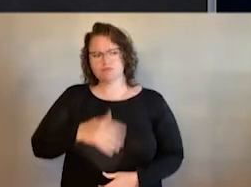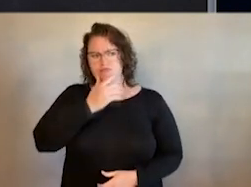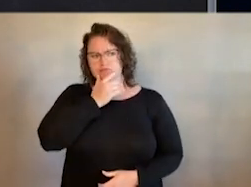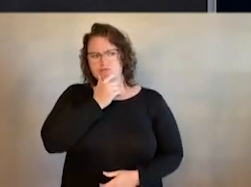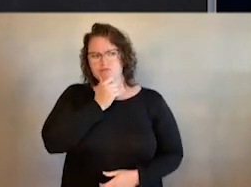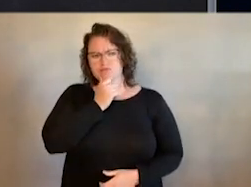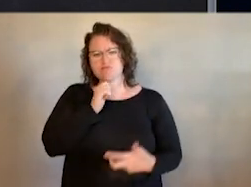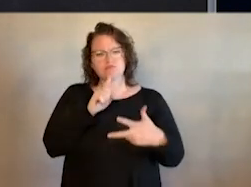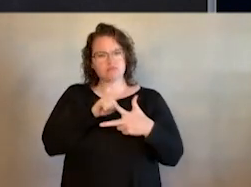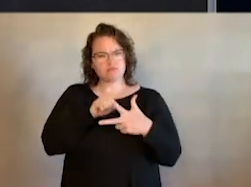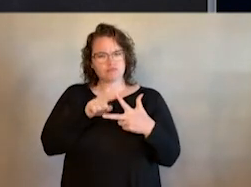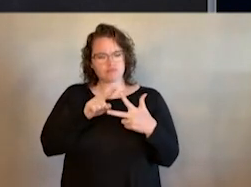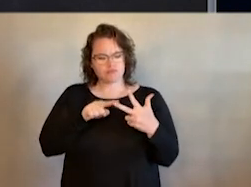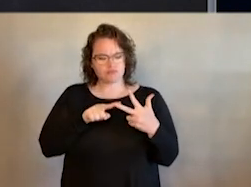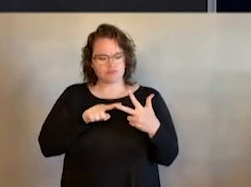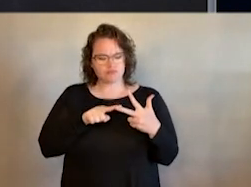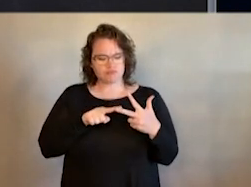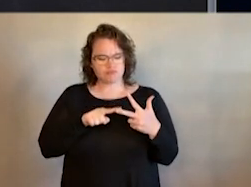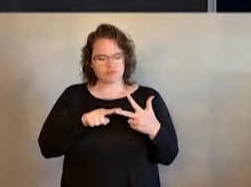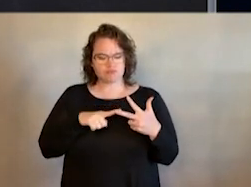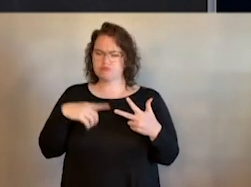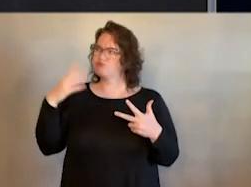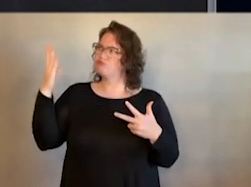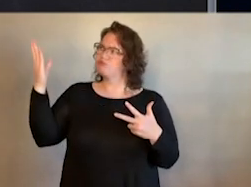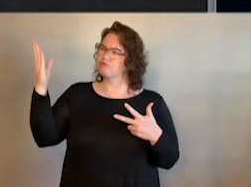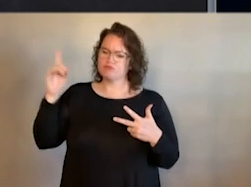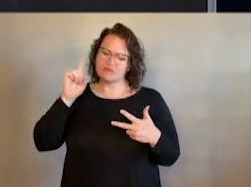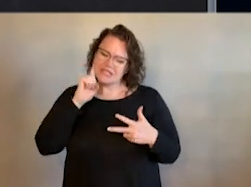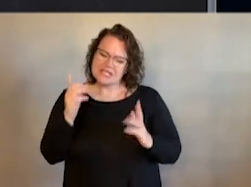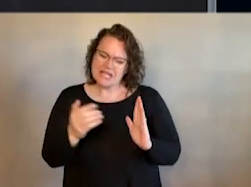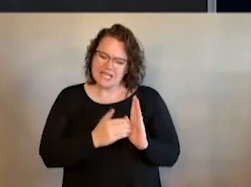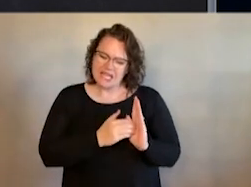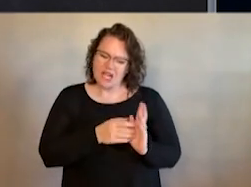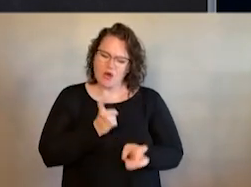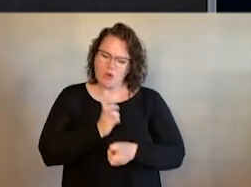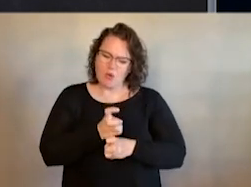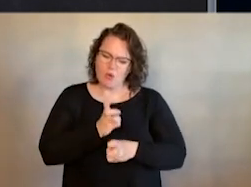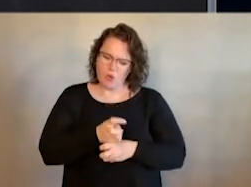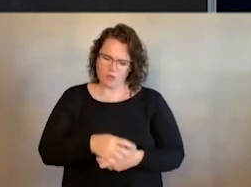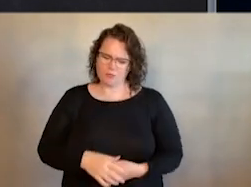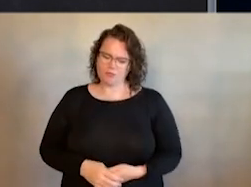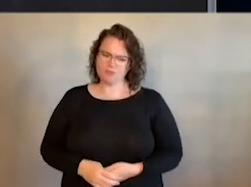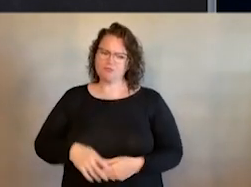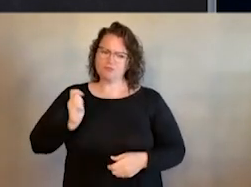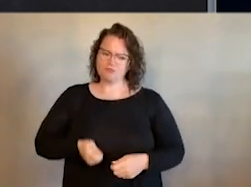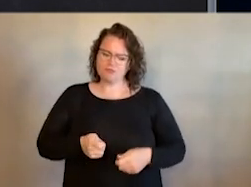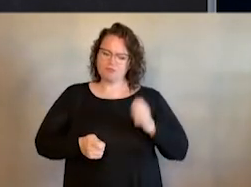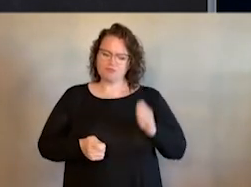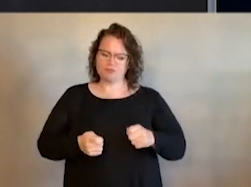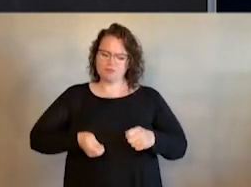Here are your 3 options. Let's listen again. That one's tricky.